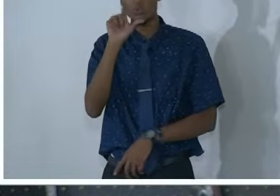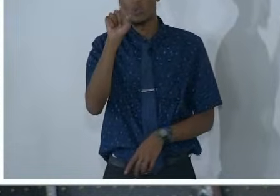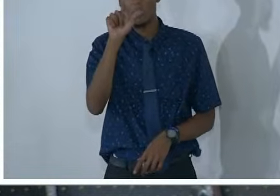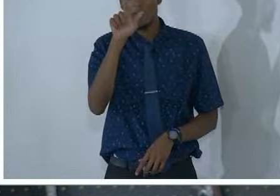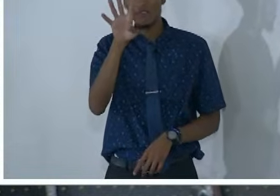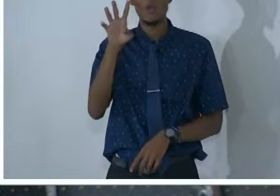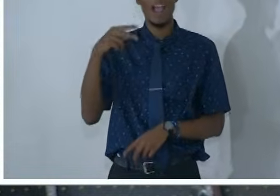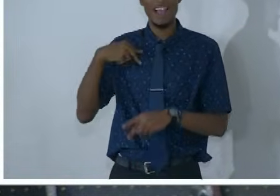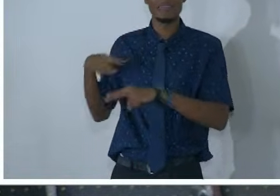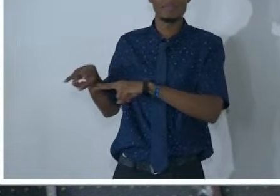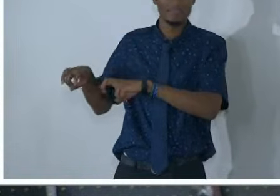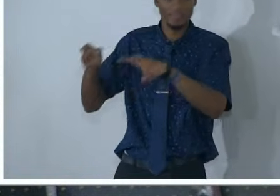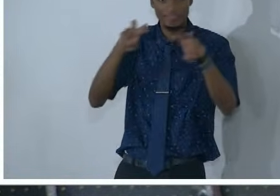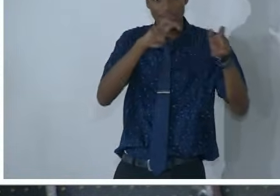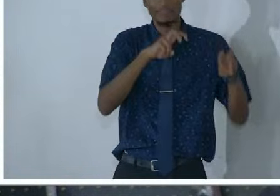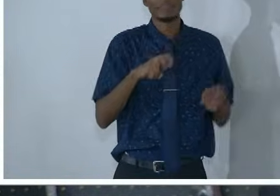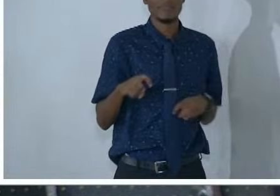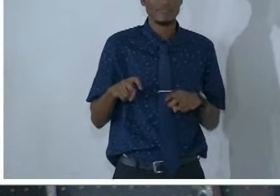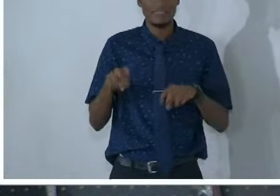Jamaica Injury Surveillance System